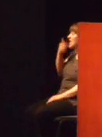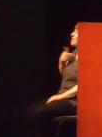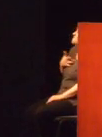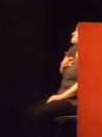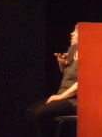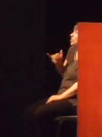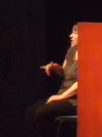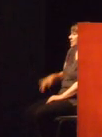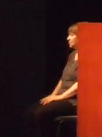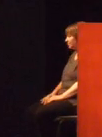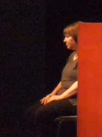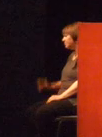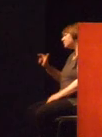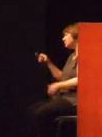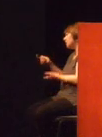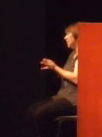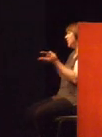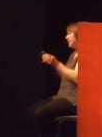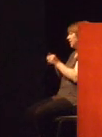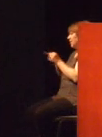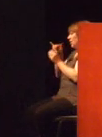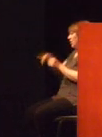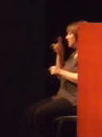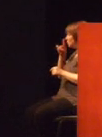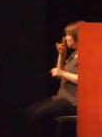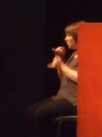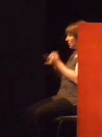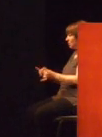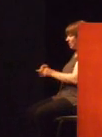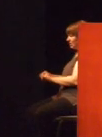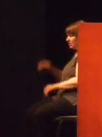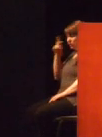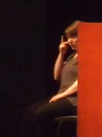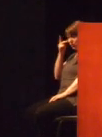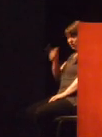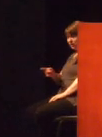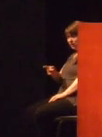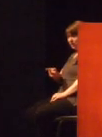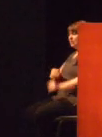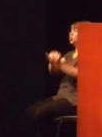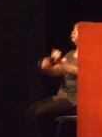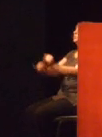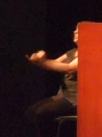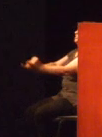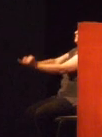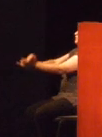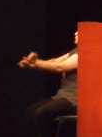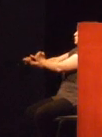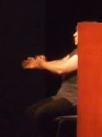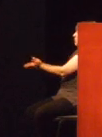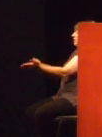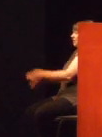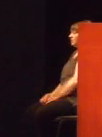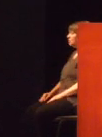about pseudo-independence is that you tend to see racism as an individual level thing. And this is how I grew up.